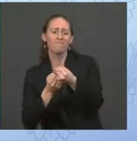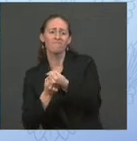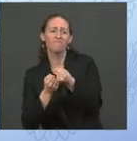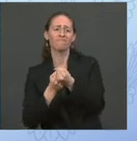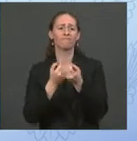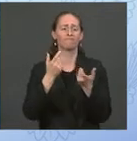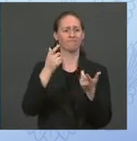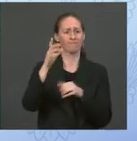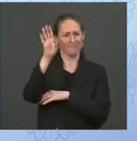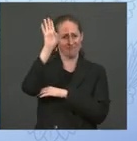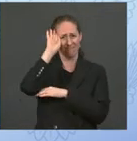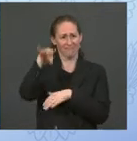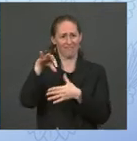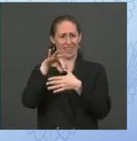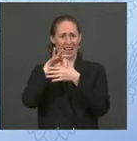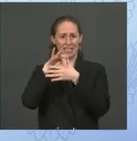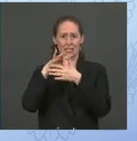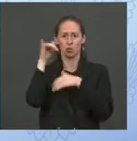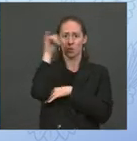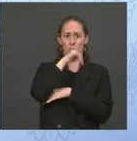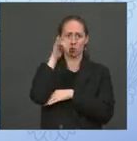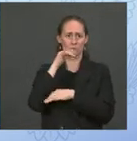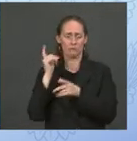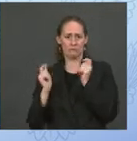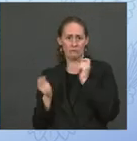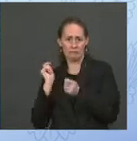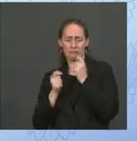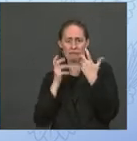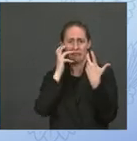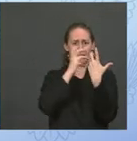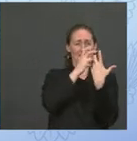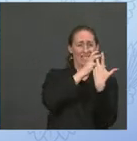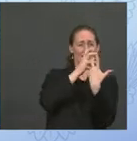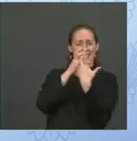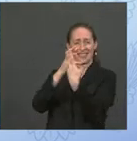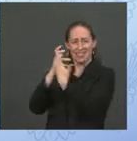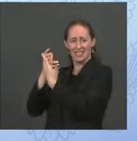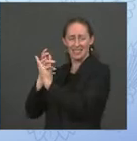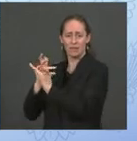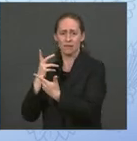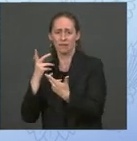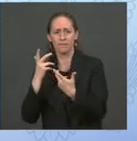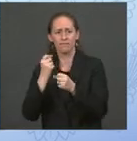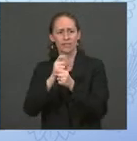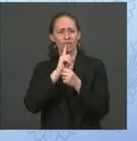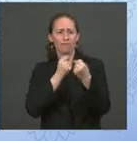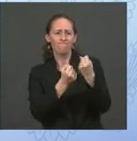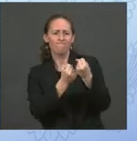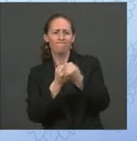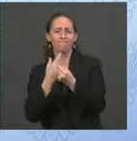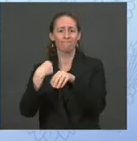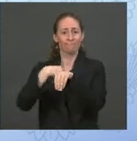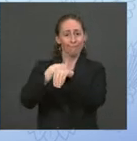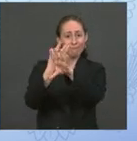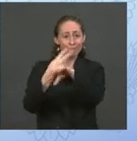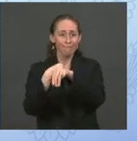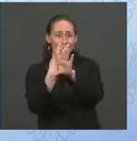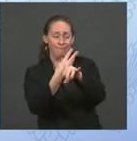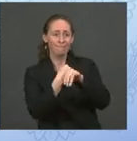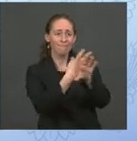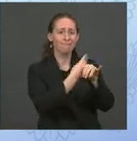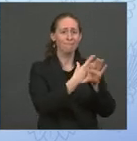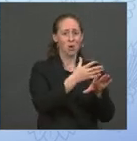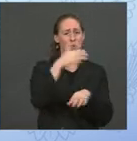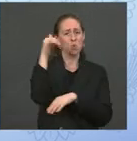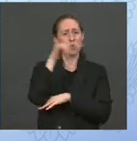and rallying their communities to support students in virtual learning when there were glaring needs to be met. I have seen them